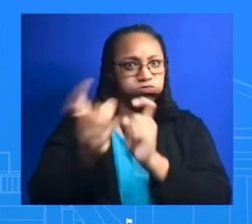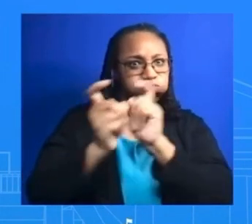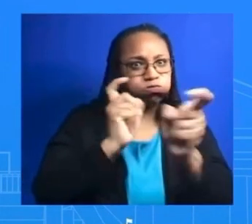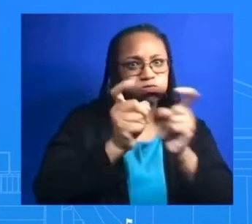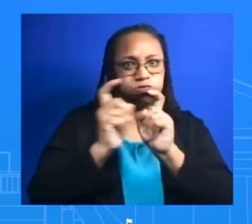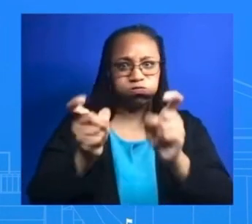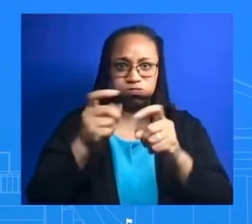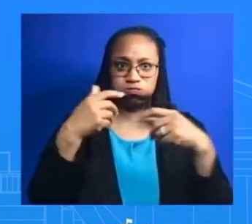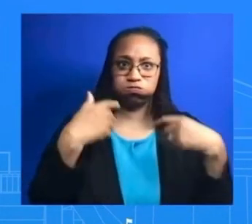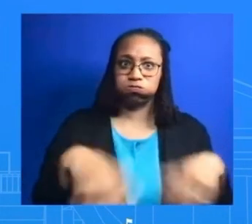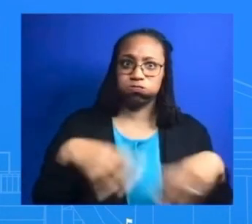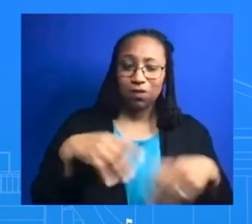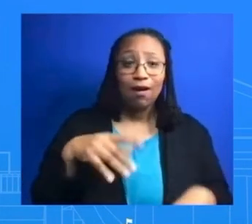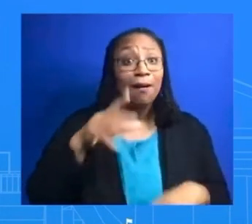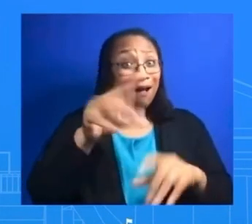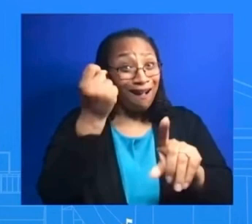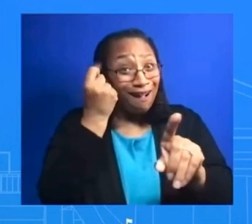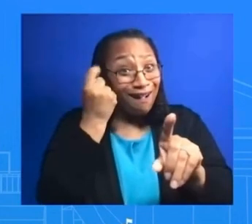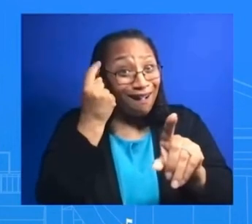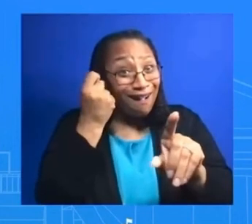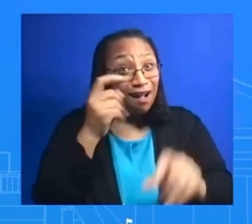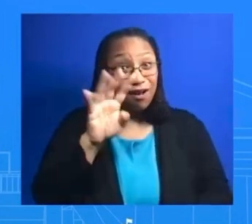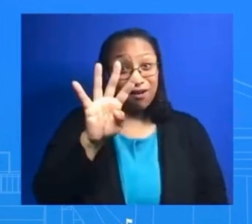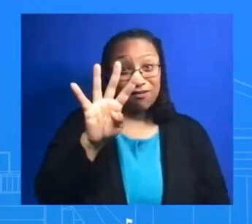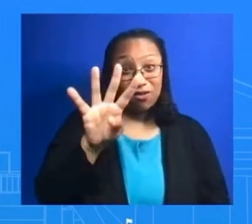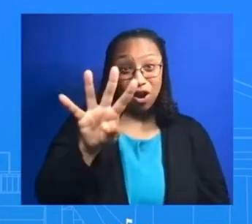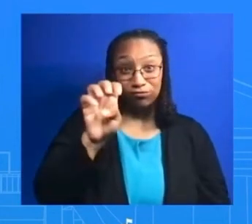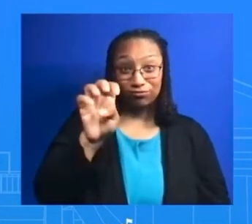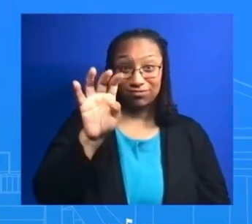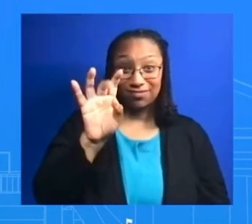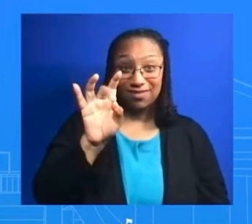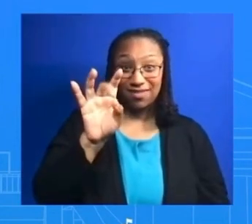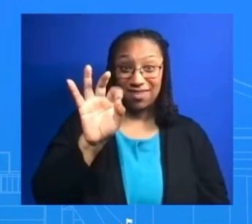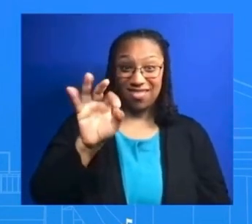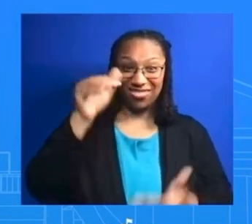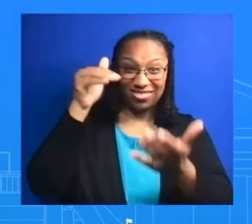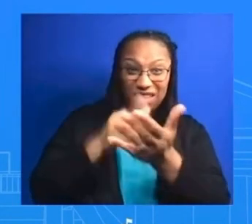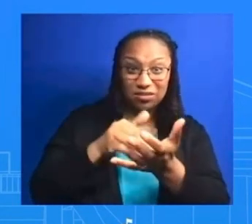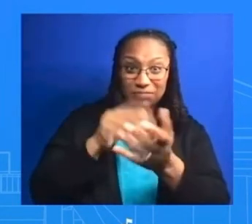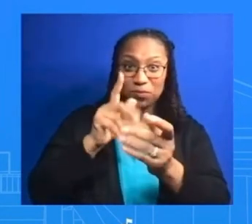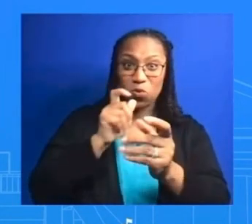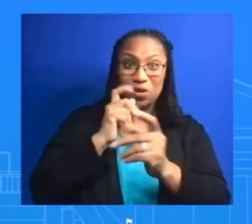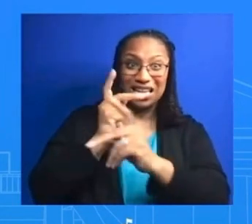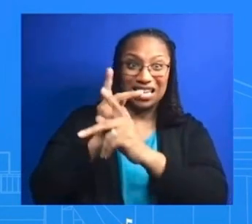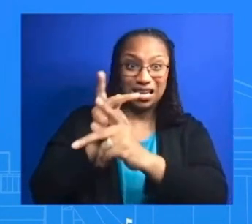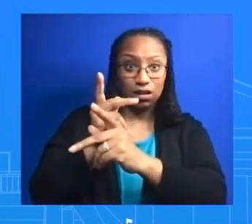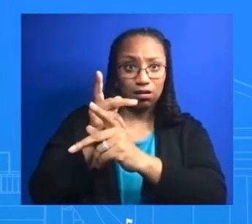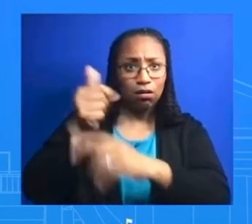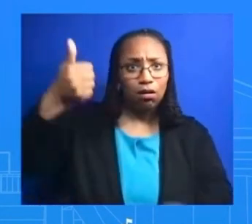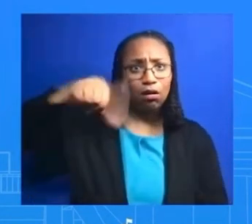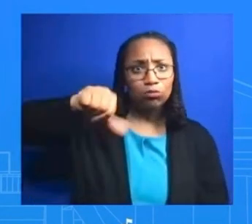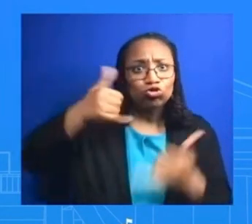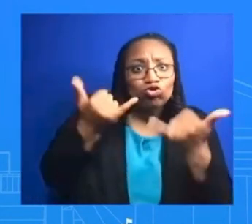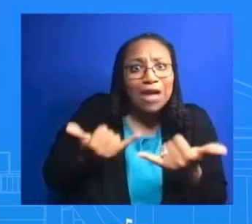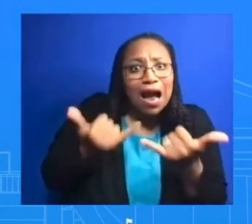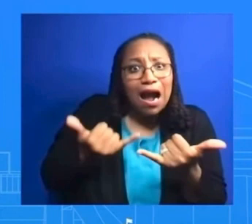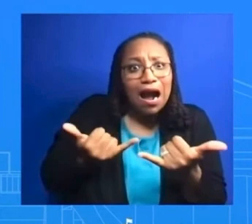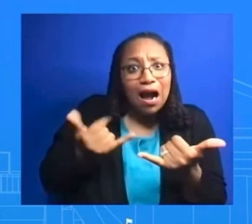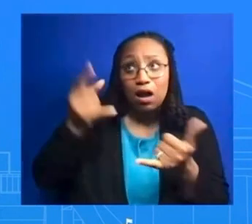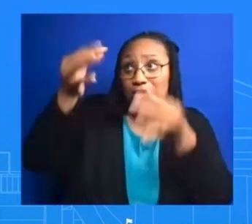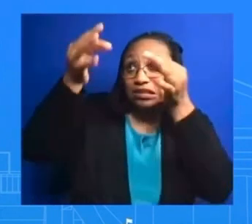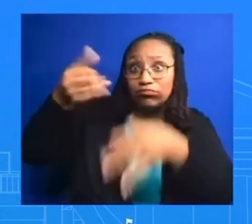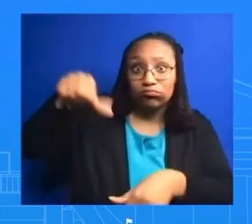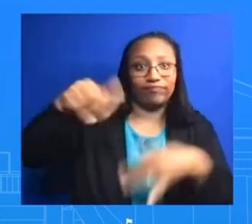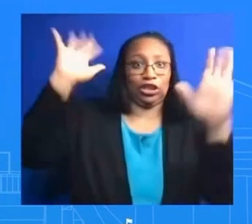from Kentucky had more than $4.4 million forgiven. He represents more than 90,000